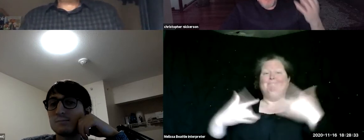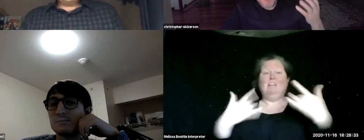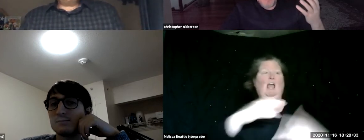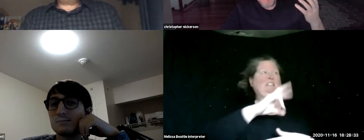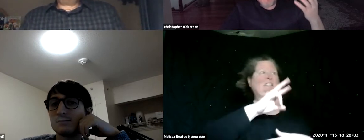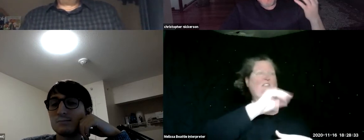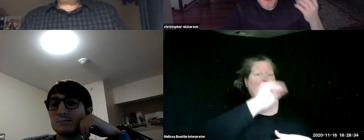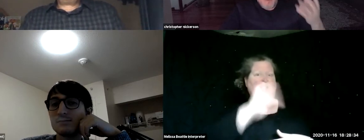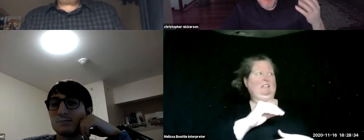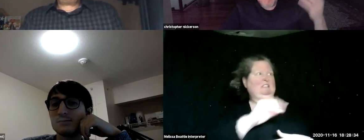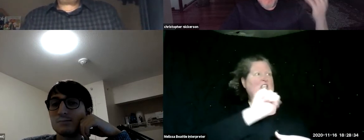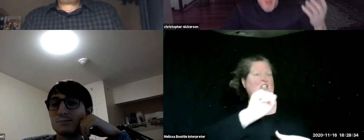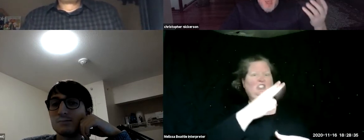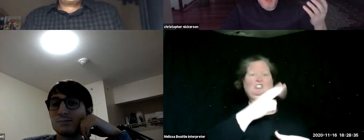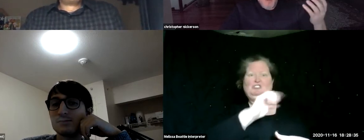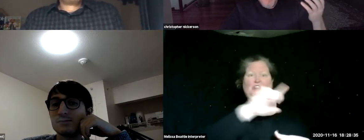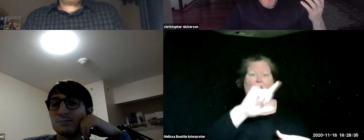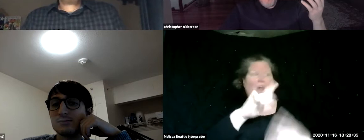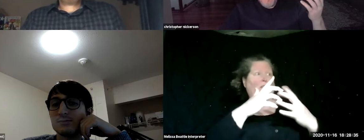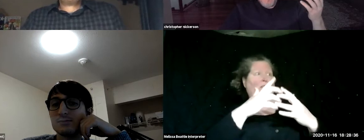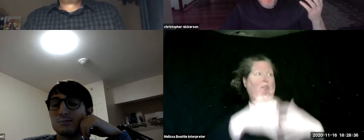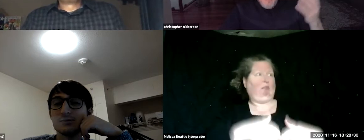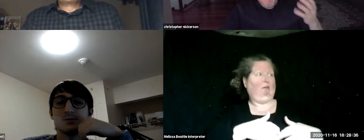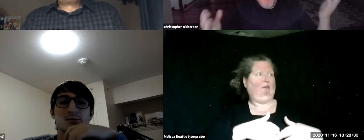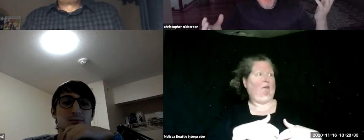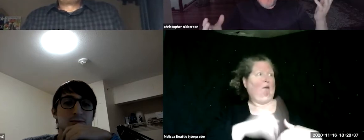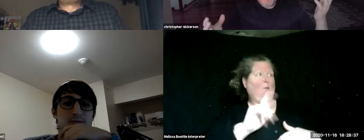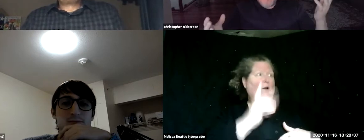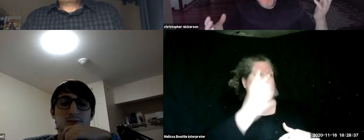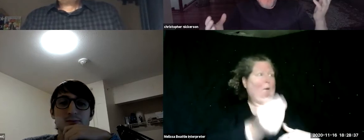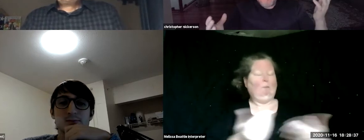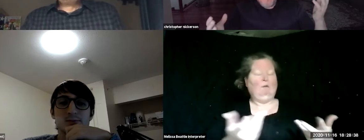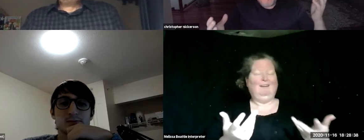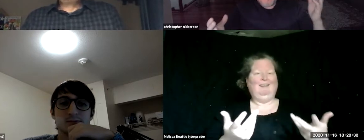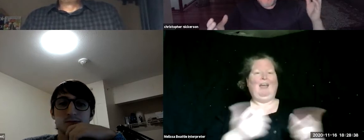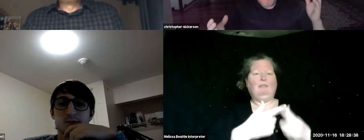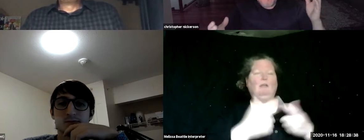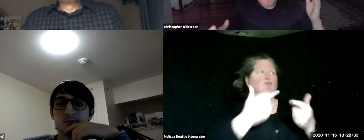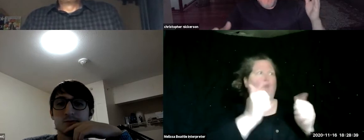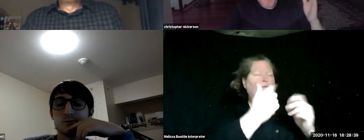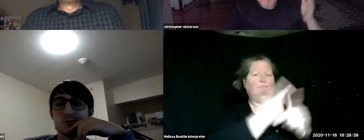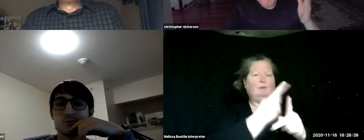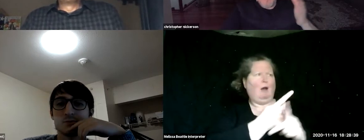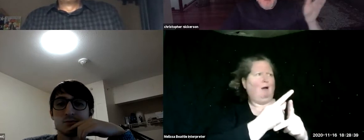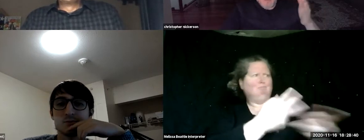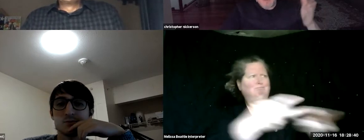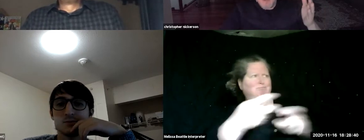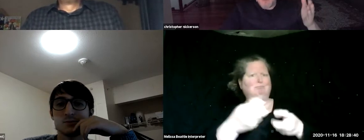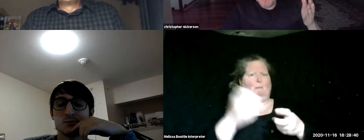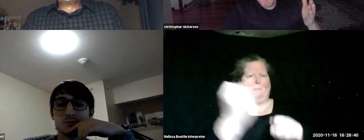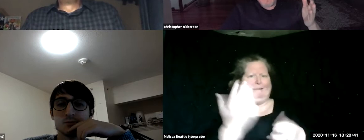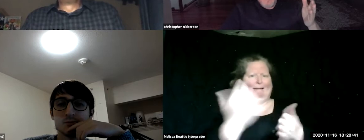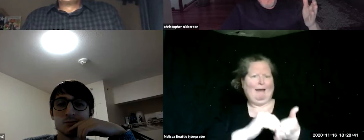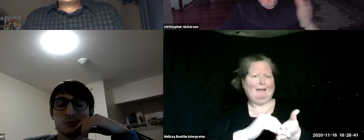pissed that your shell went away and trying to figure out how to get it back. And then after that, you're going to have to go to, you know, okay, I have to go actions